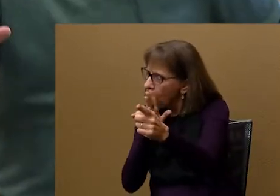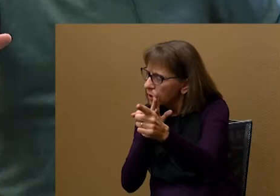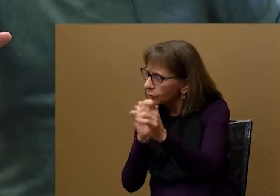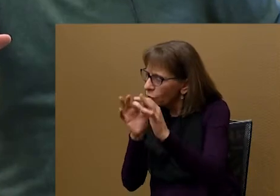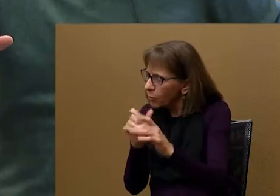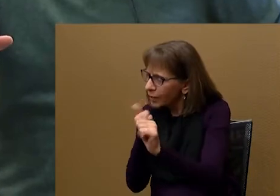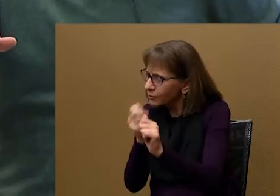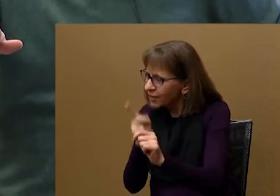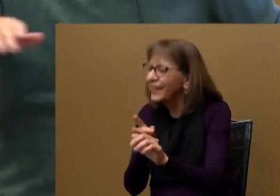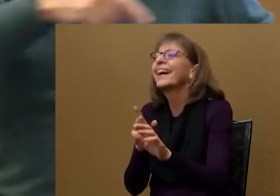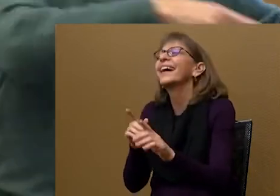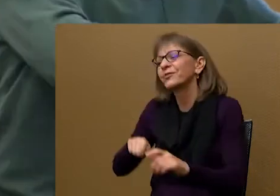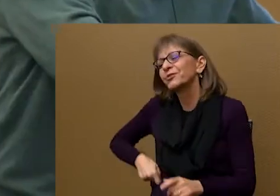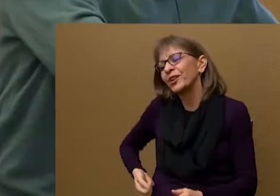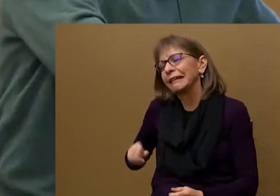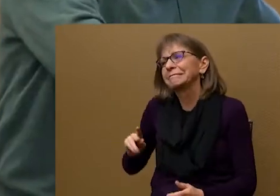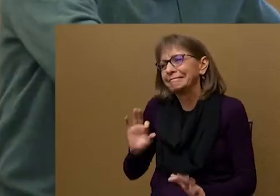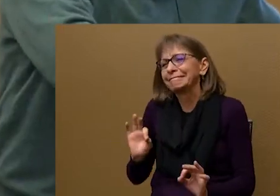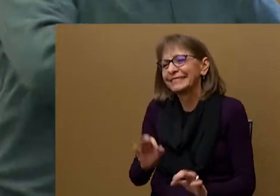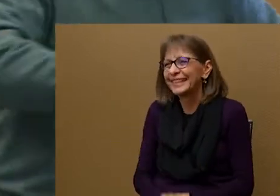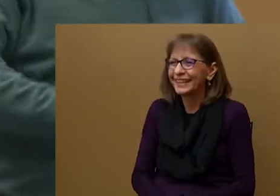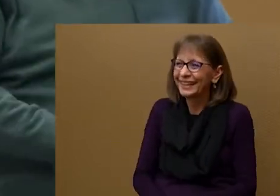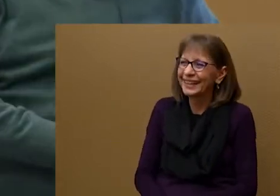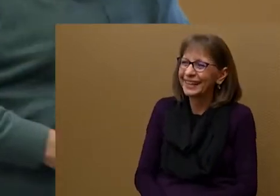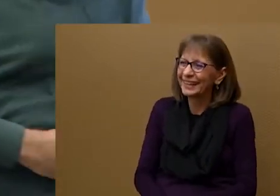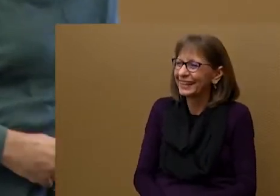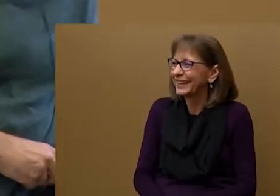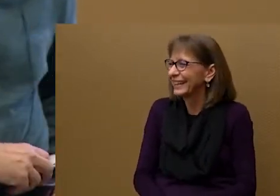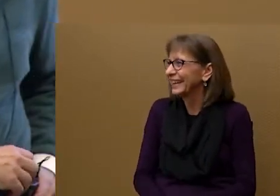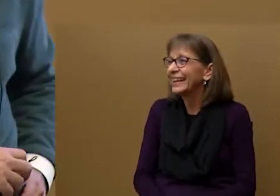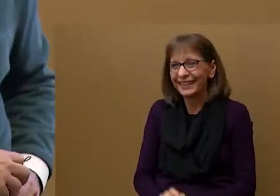say wait, for interpreter to catch up, but